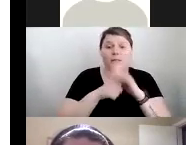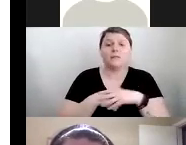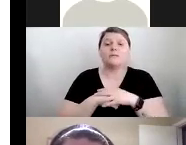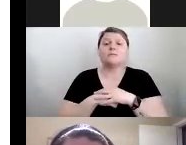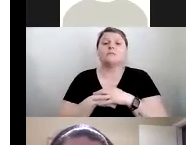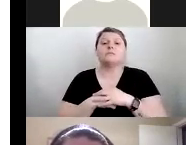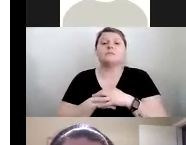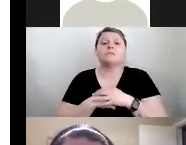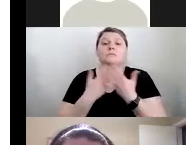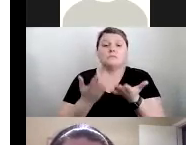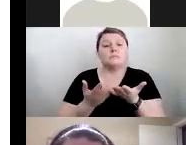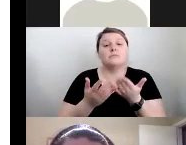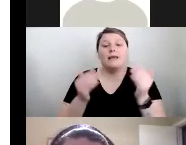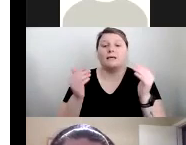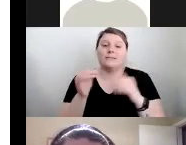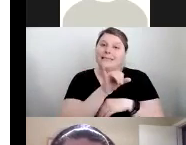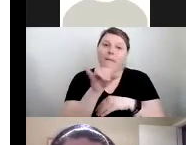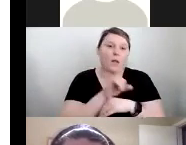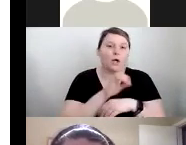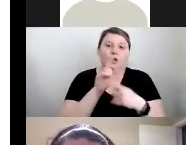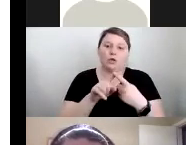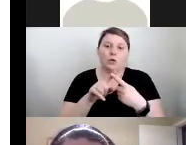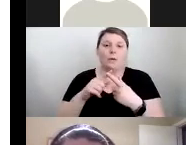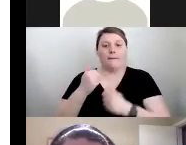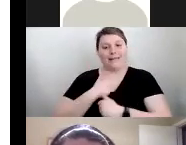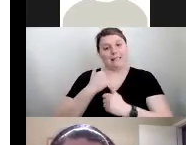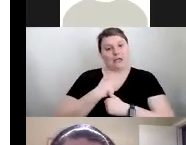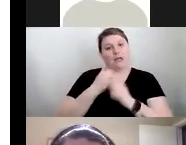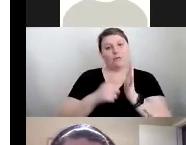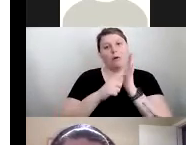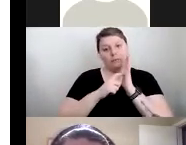much equivalent to what you'd have to get into the military.